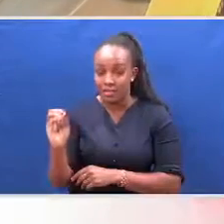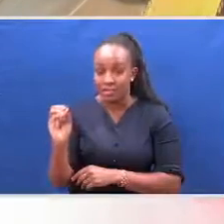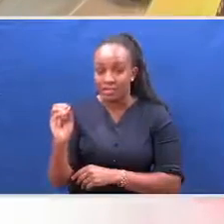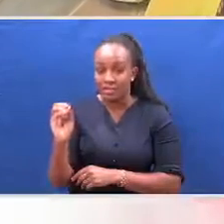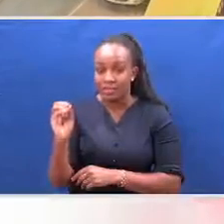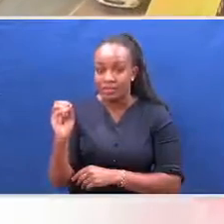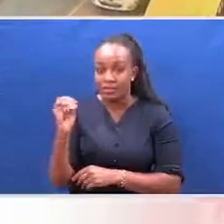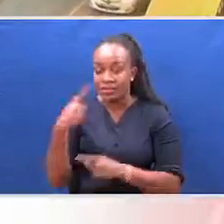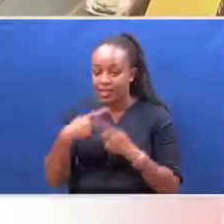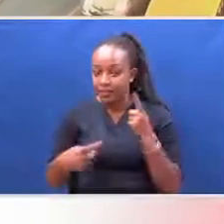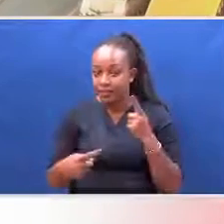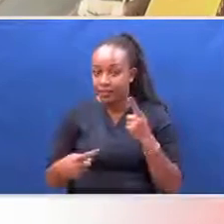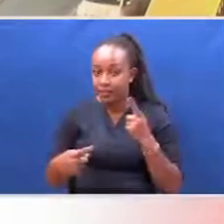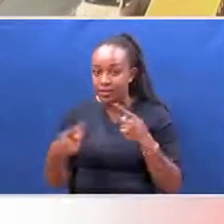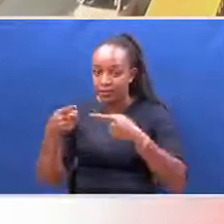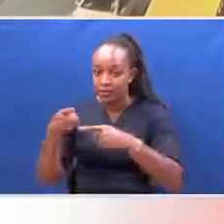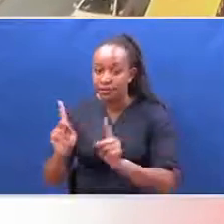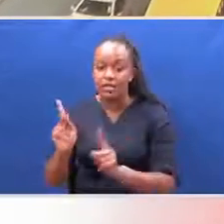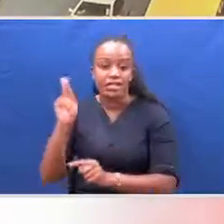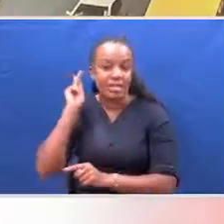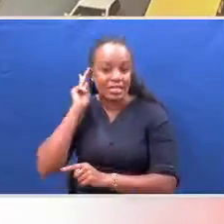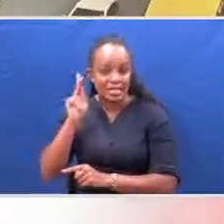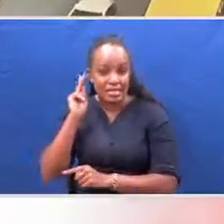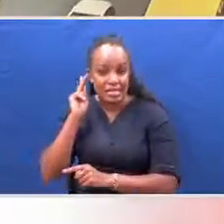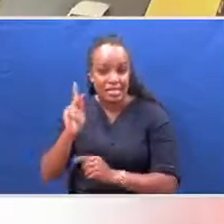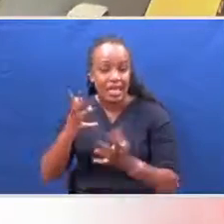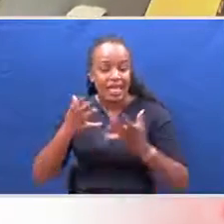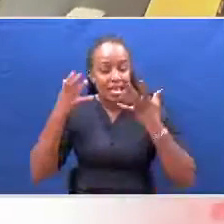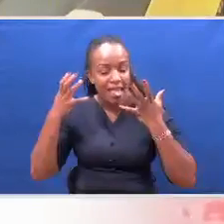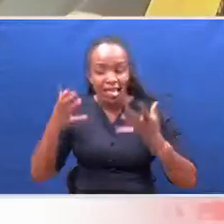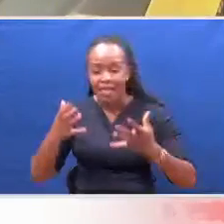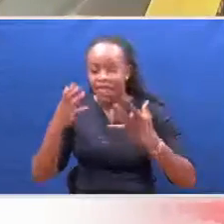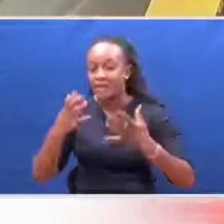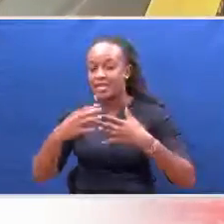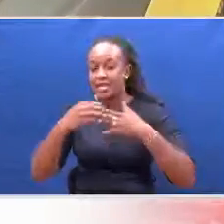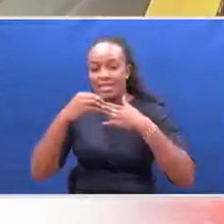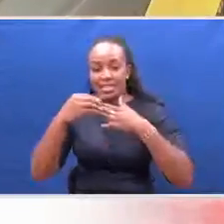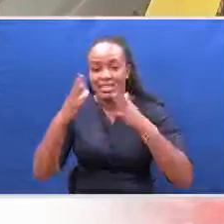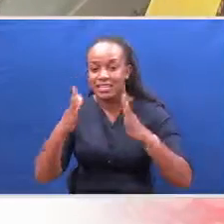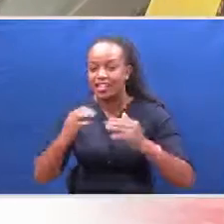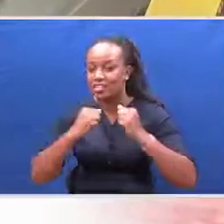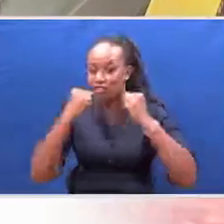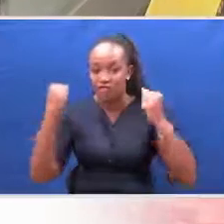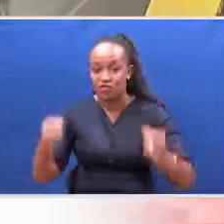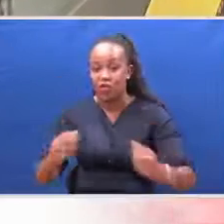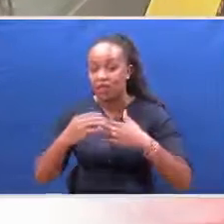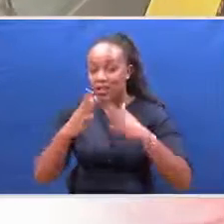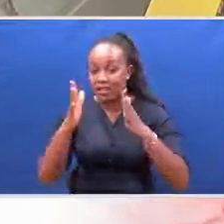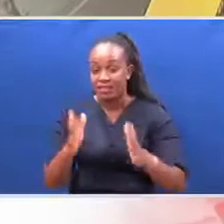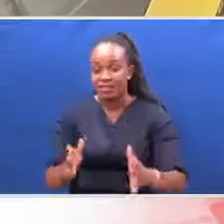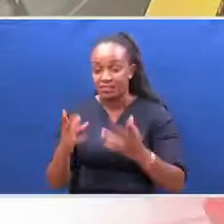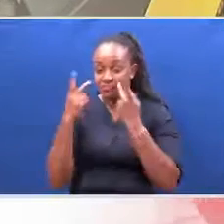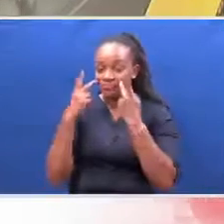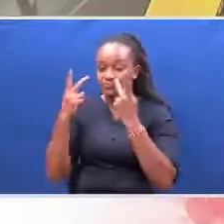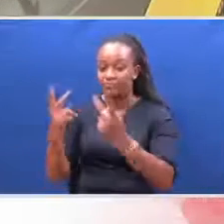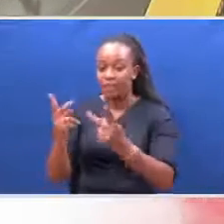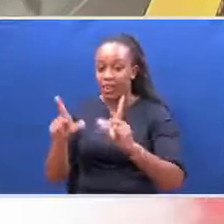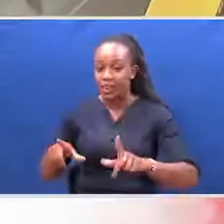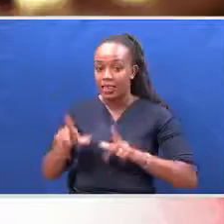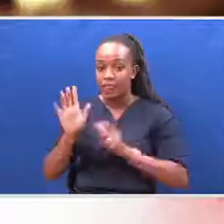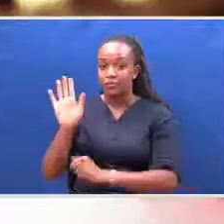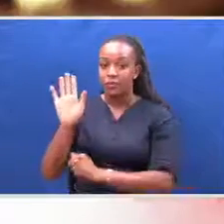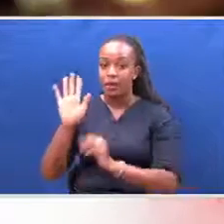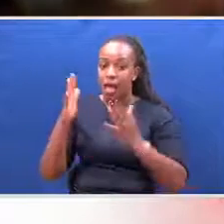believed to be one of Kisii's political heavyweight. Sharon Baranga takes a look at the life of Simeon